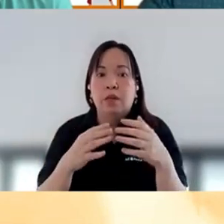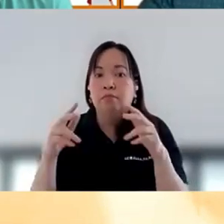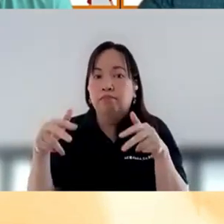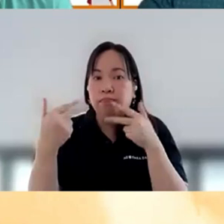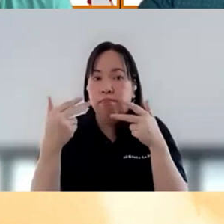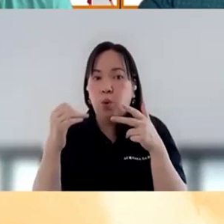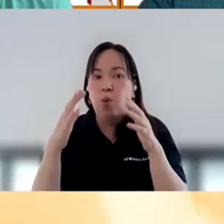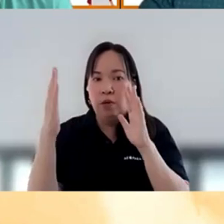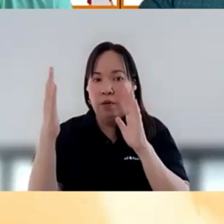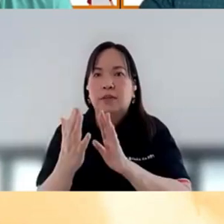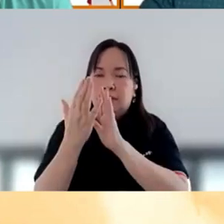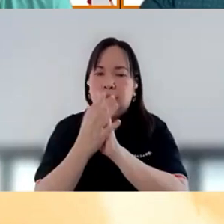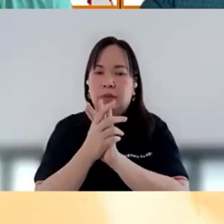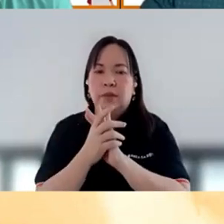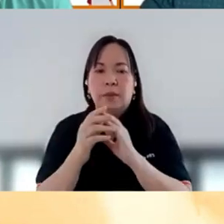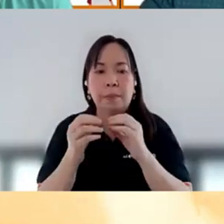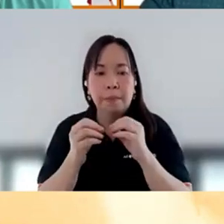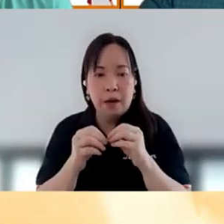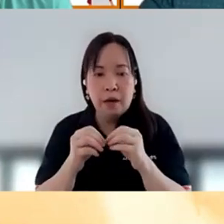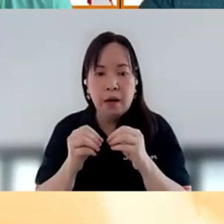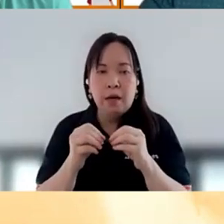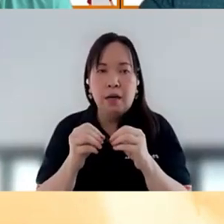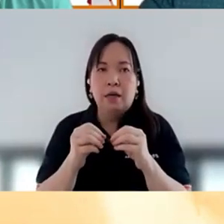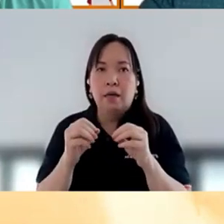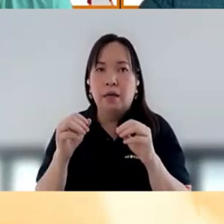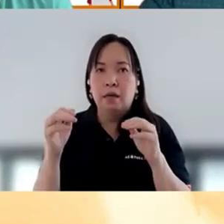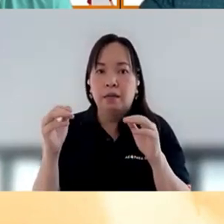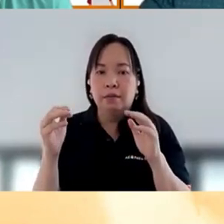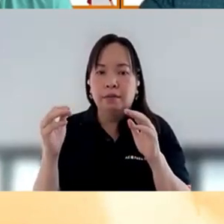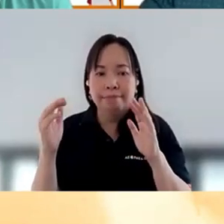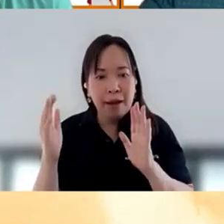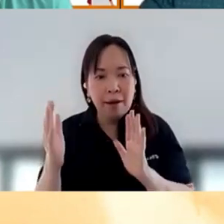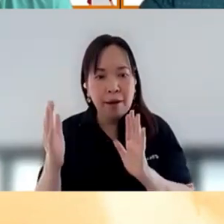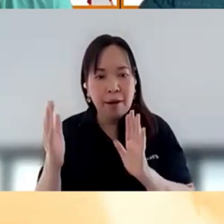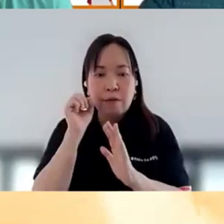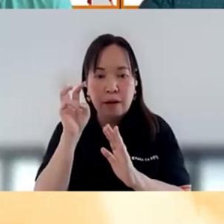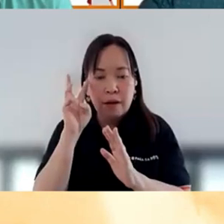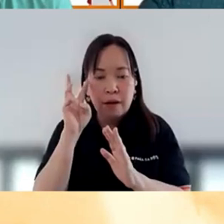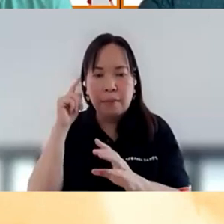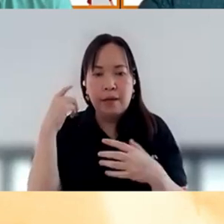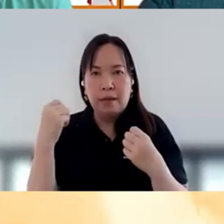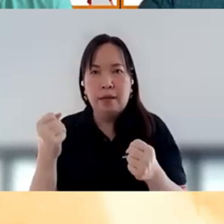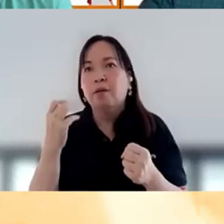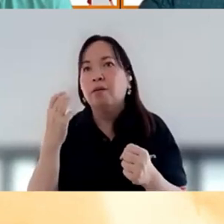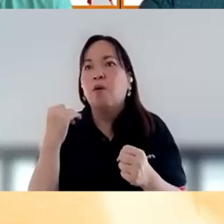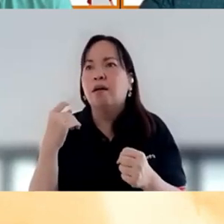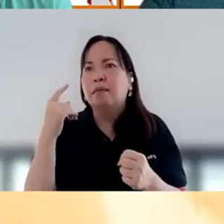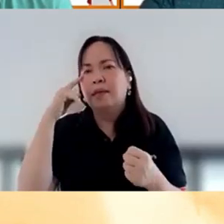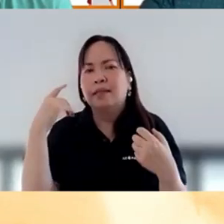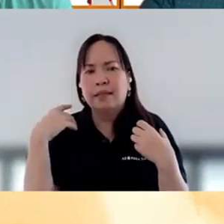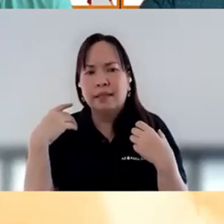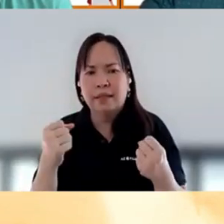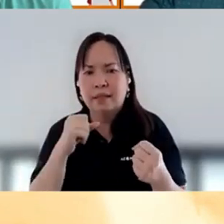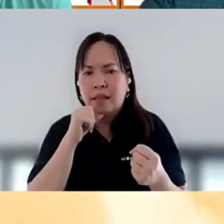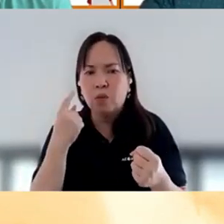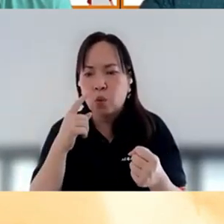pa natin yung awareness level natin on mental health. Kasi ang mental health naman, hindi naman doon lang sa meron ka ng nararamdaman